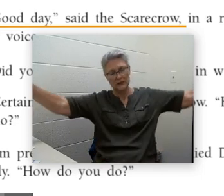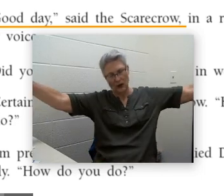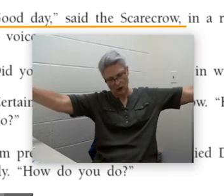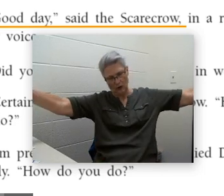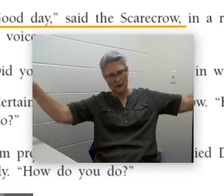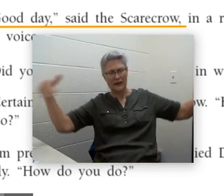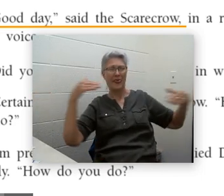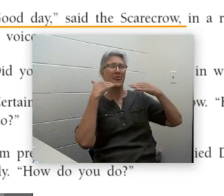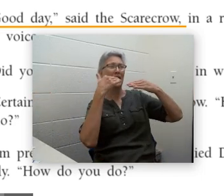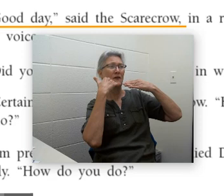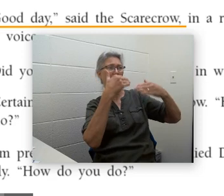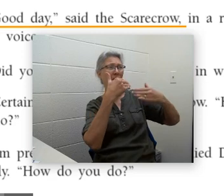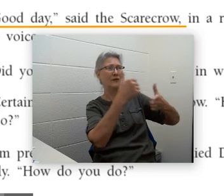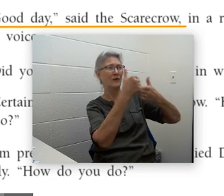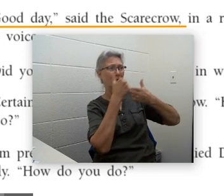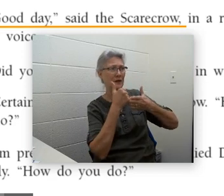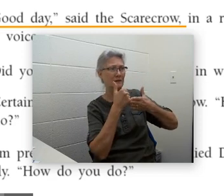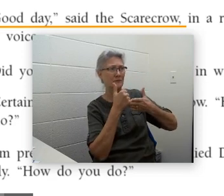at this point.